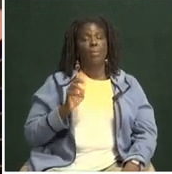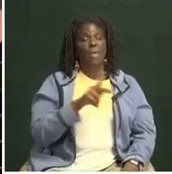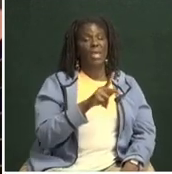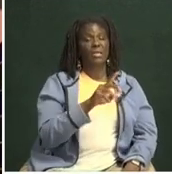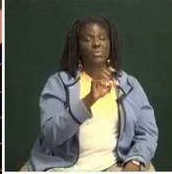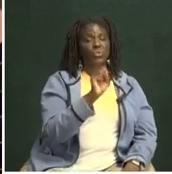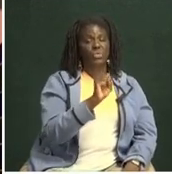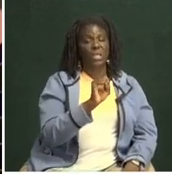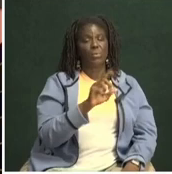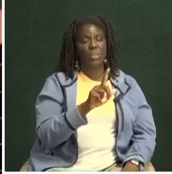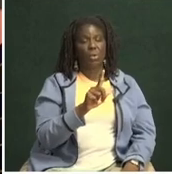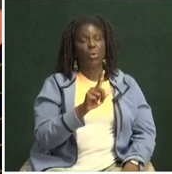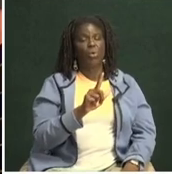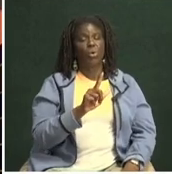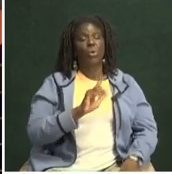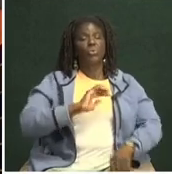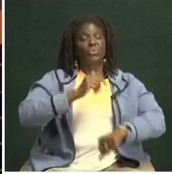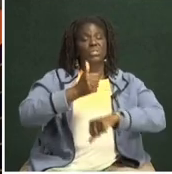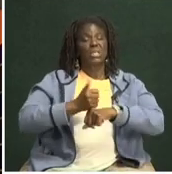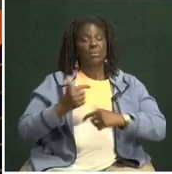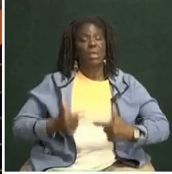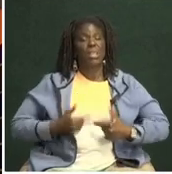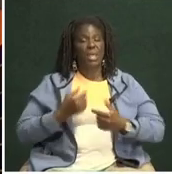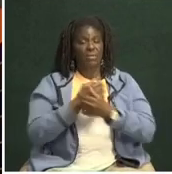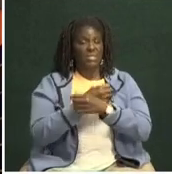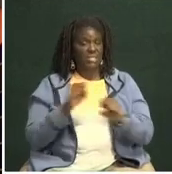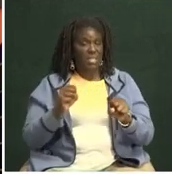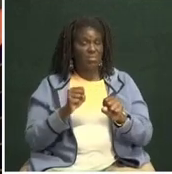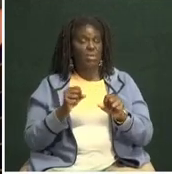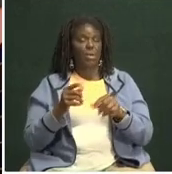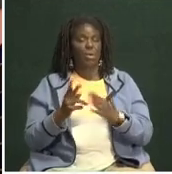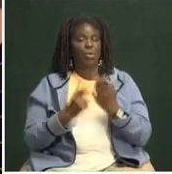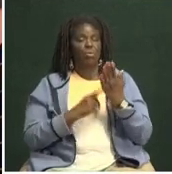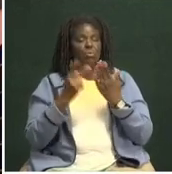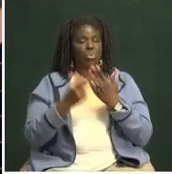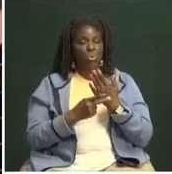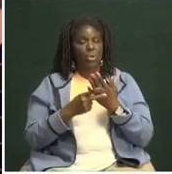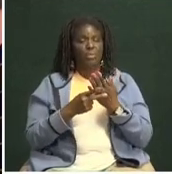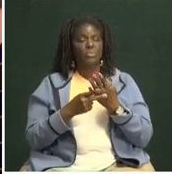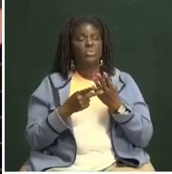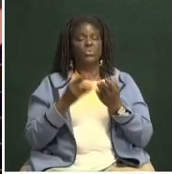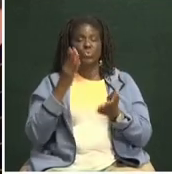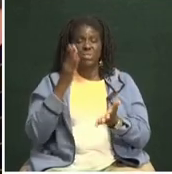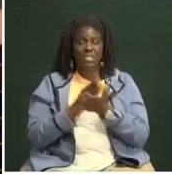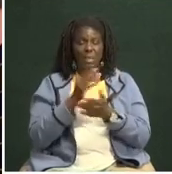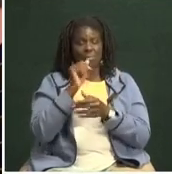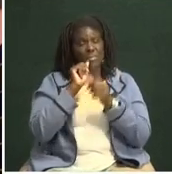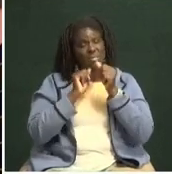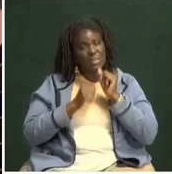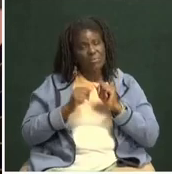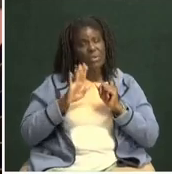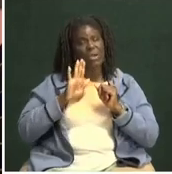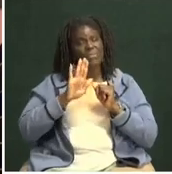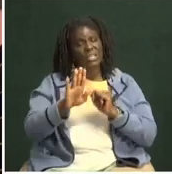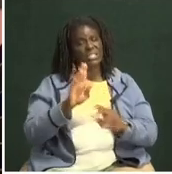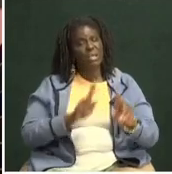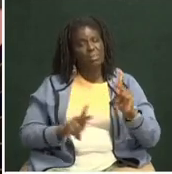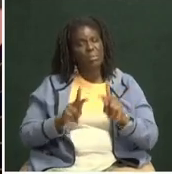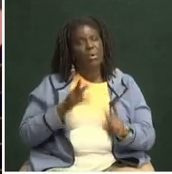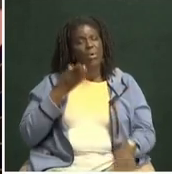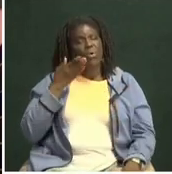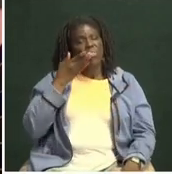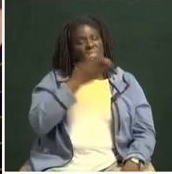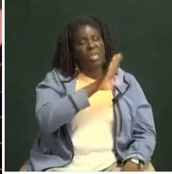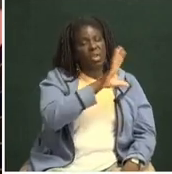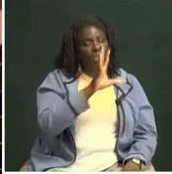implement life-saving and sustainable development programs to alleviate their suffering. I could go on with a script,